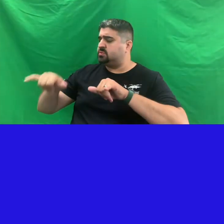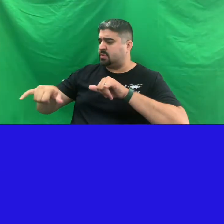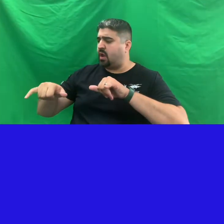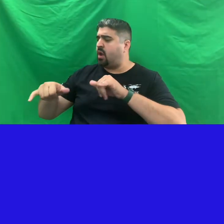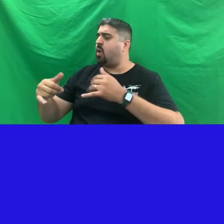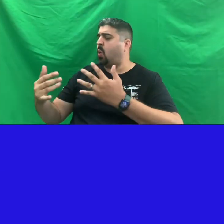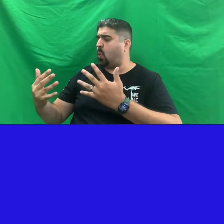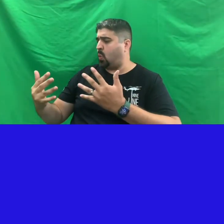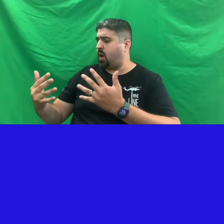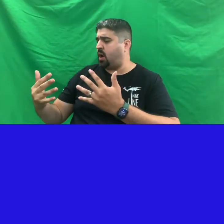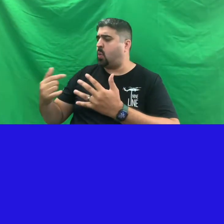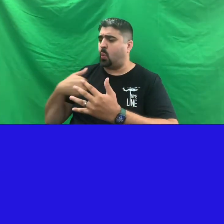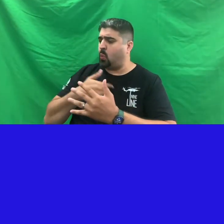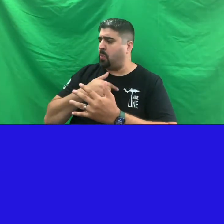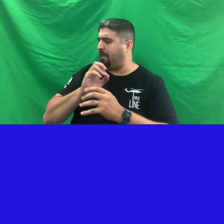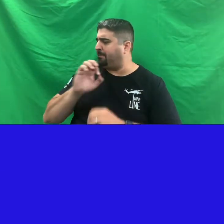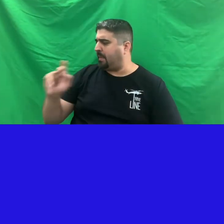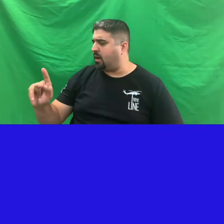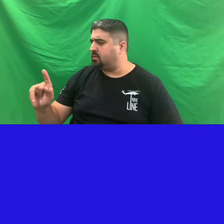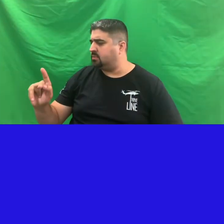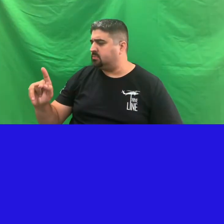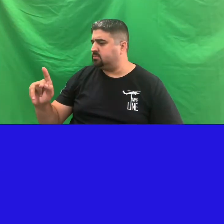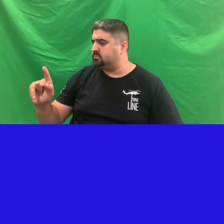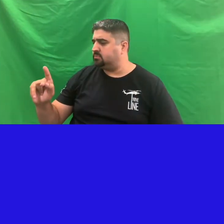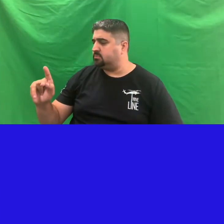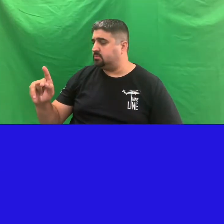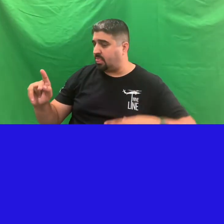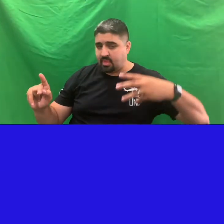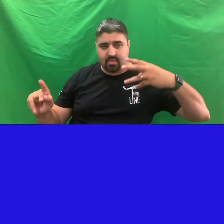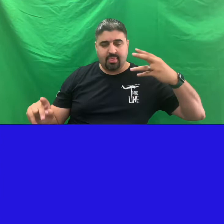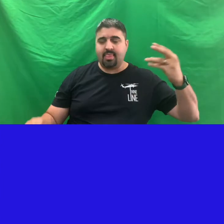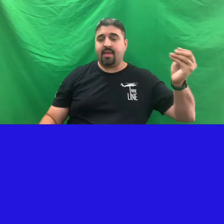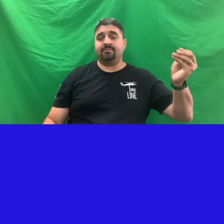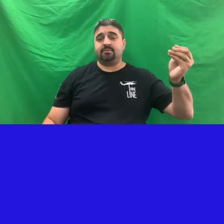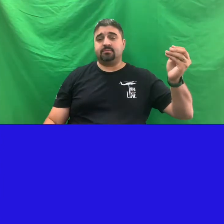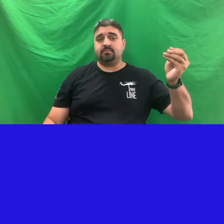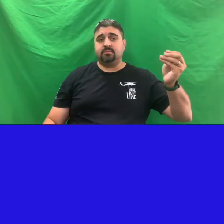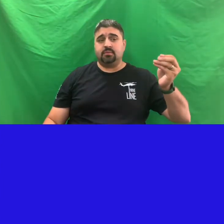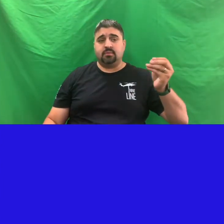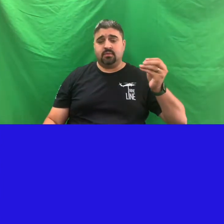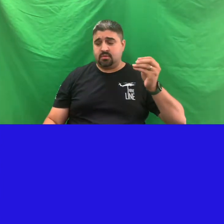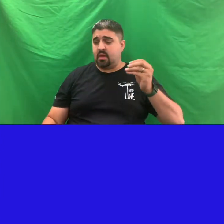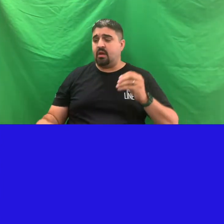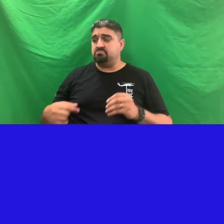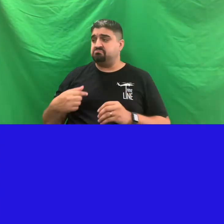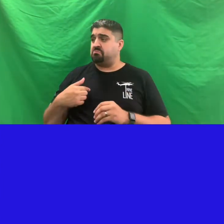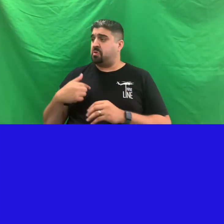wait until they came back. I sat under a tree and waited.